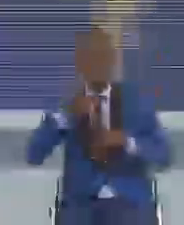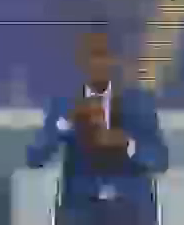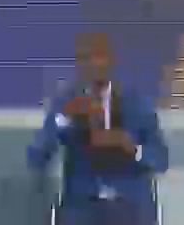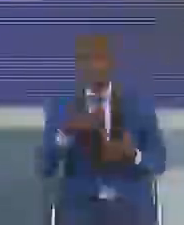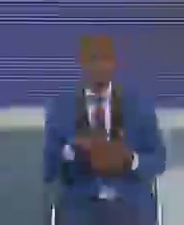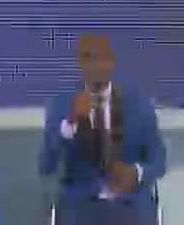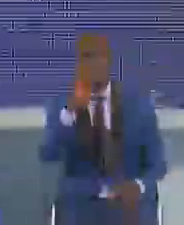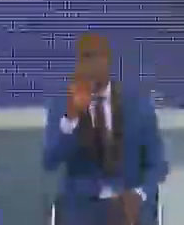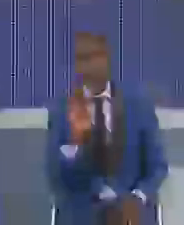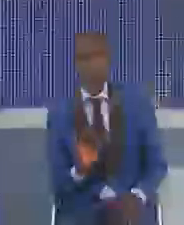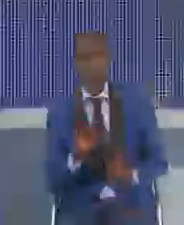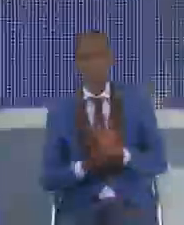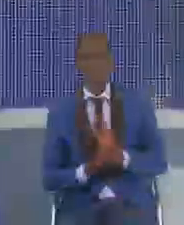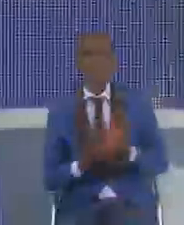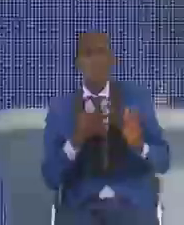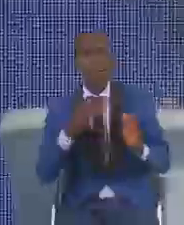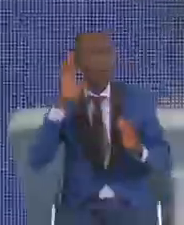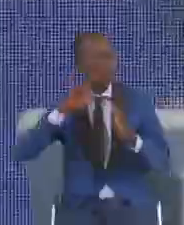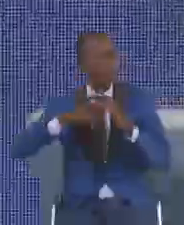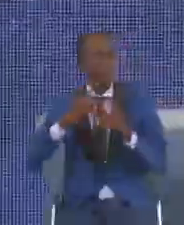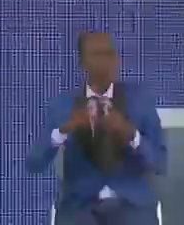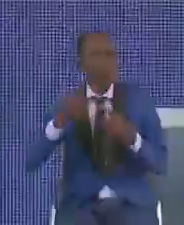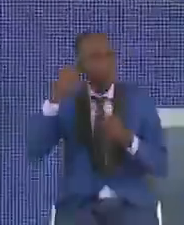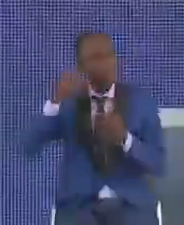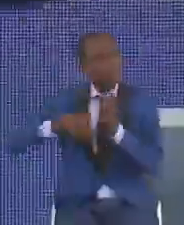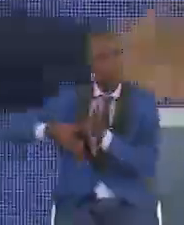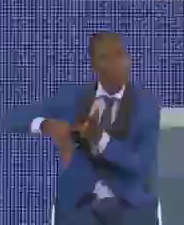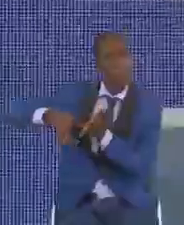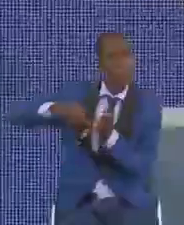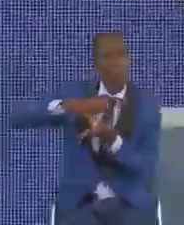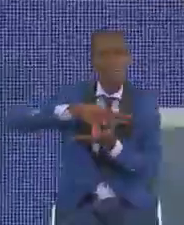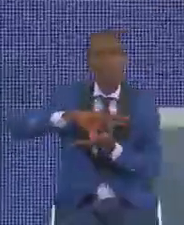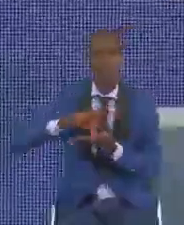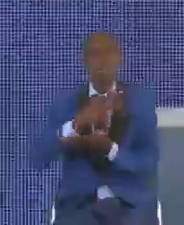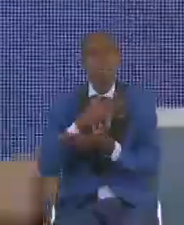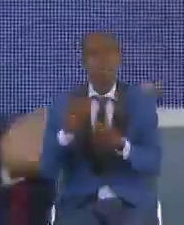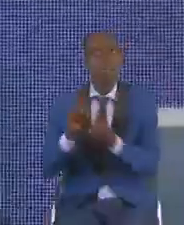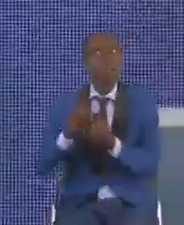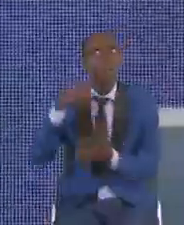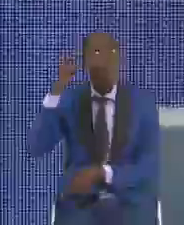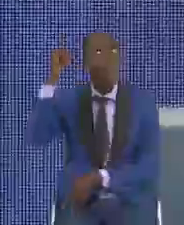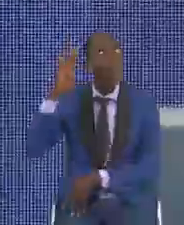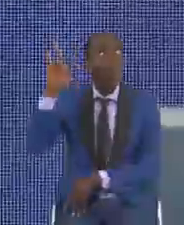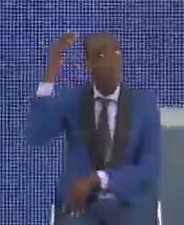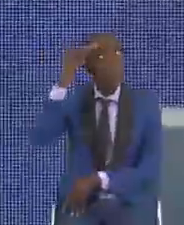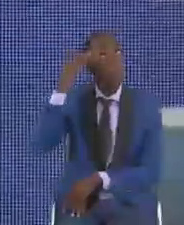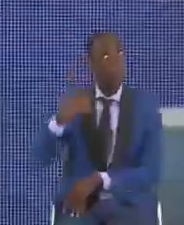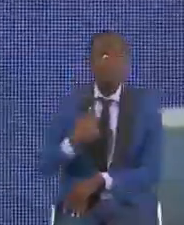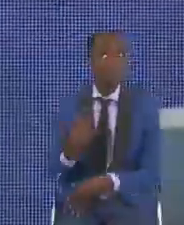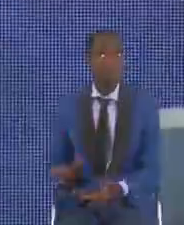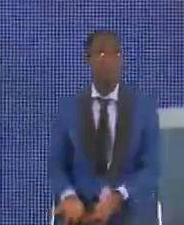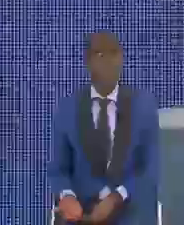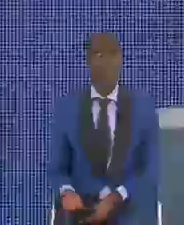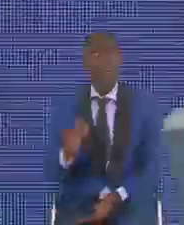they begin to remind themselves as they are reminding God, God, you know me. I